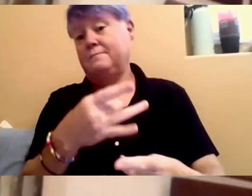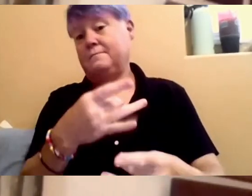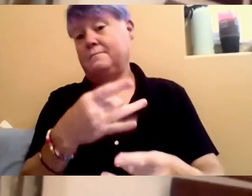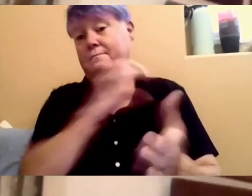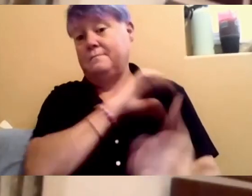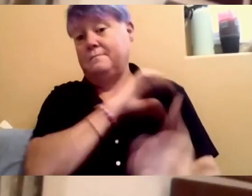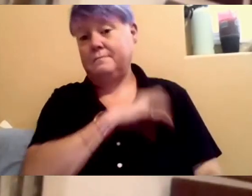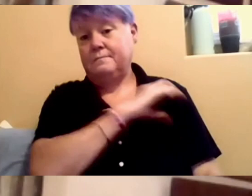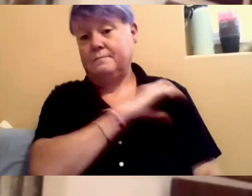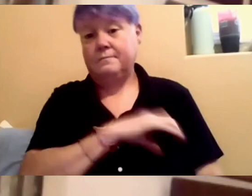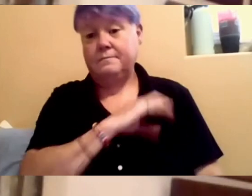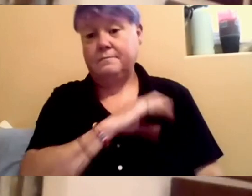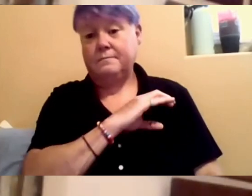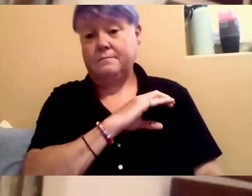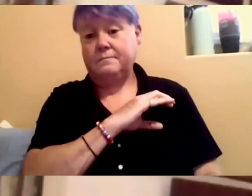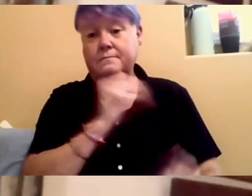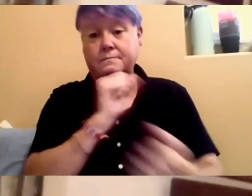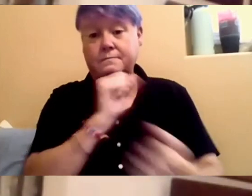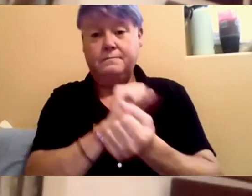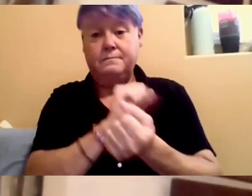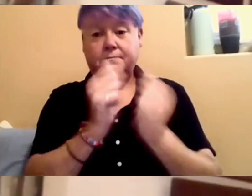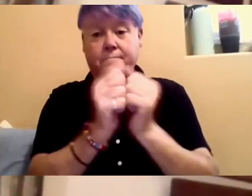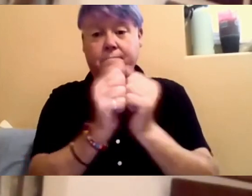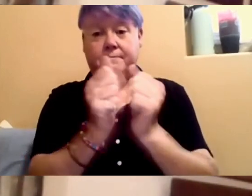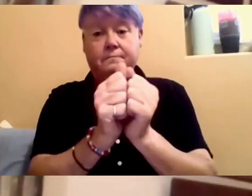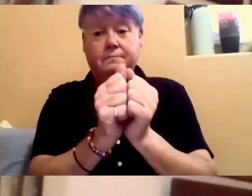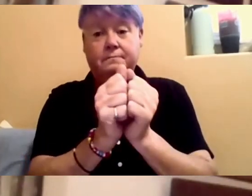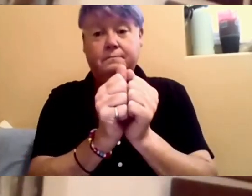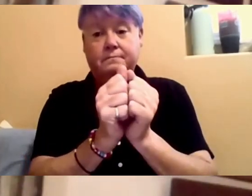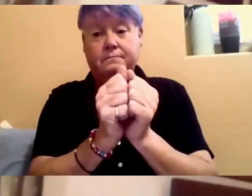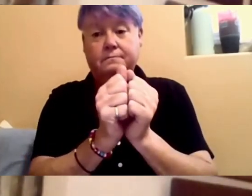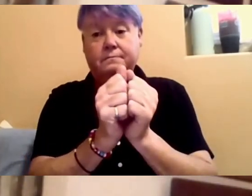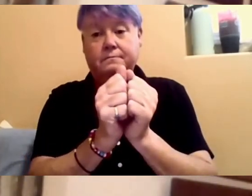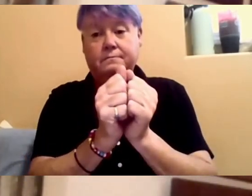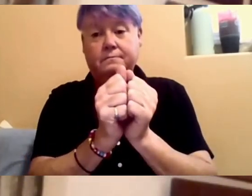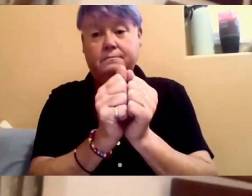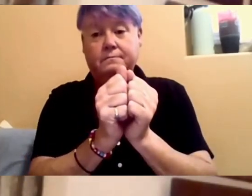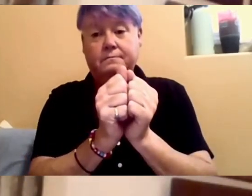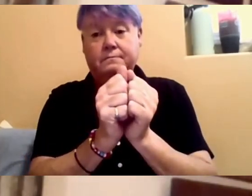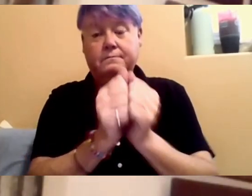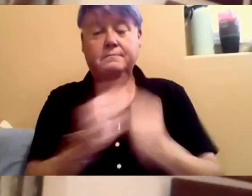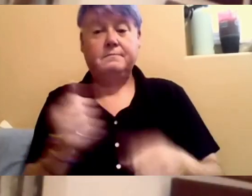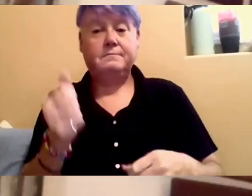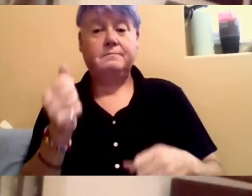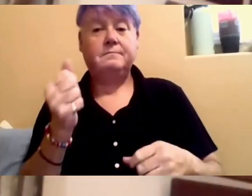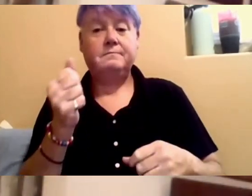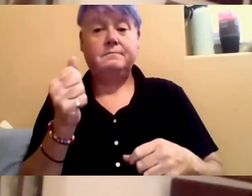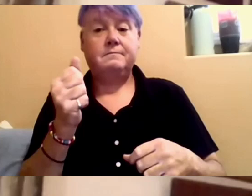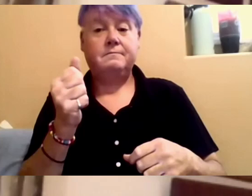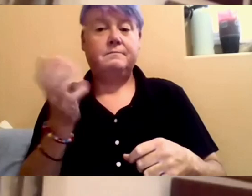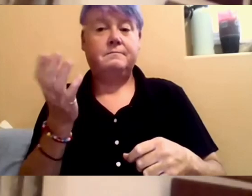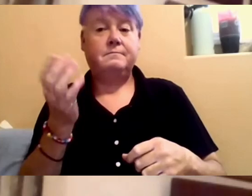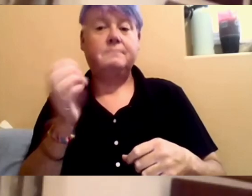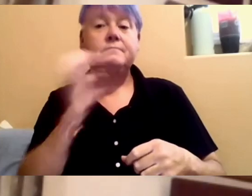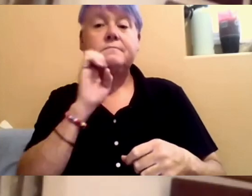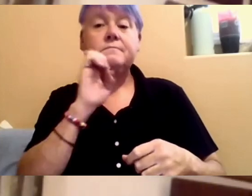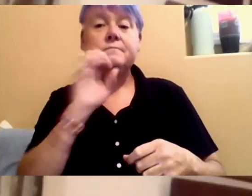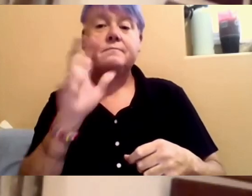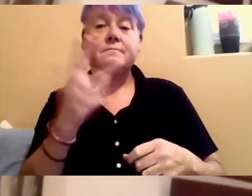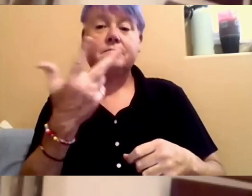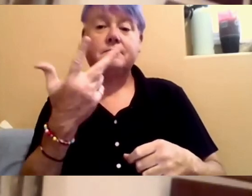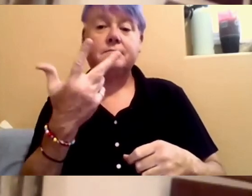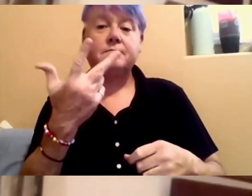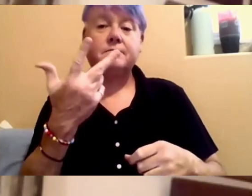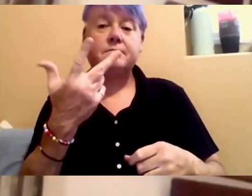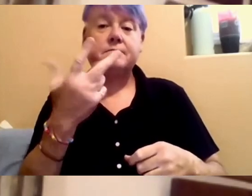character to work on. Elizabeth, the third character, I found quite